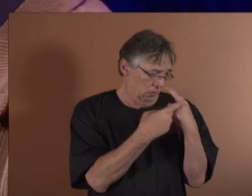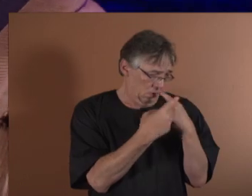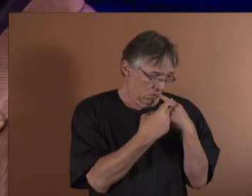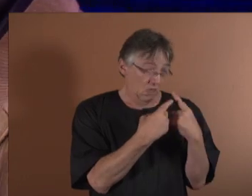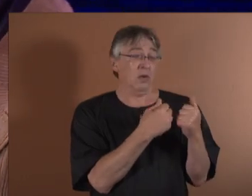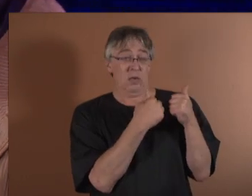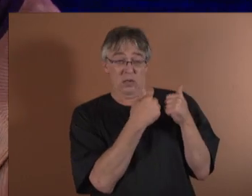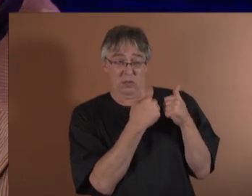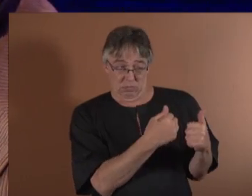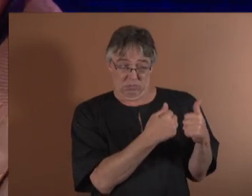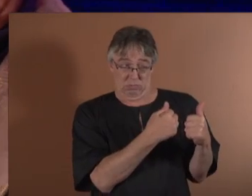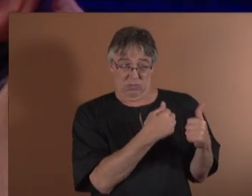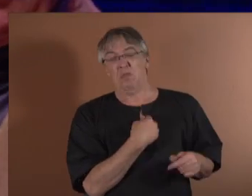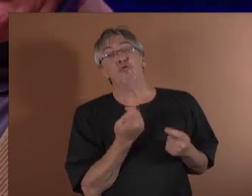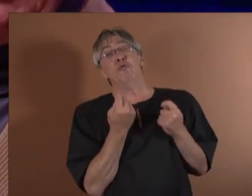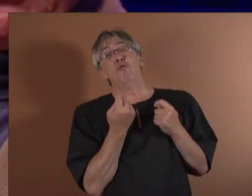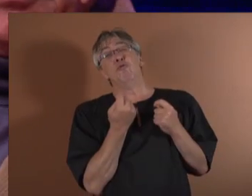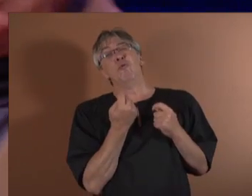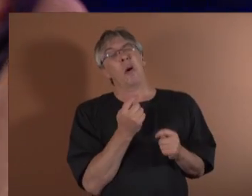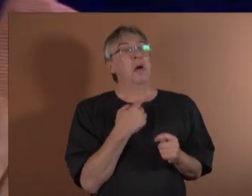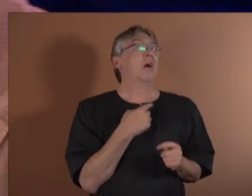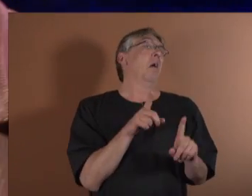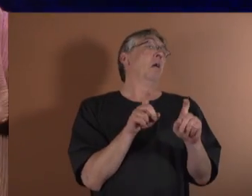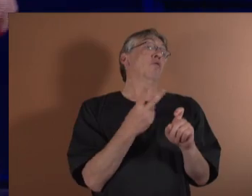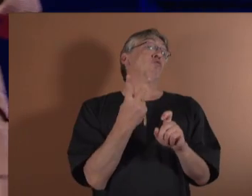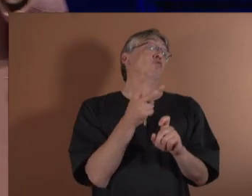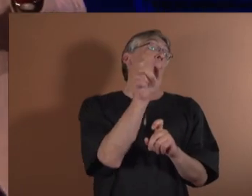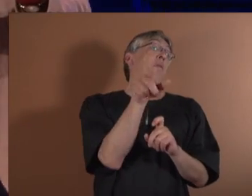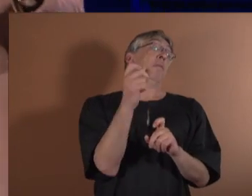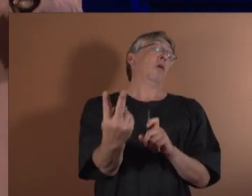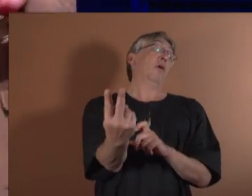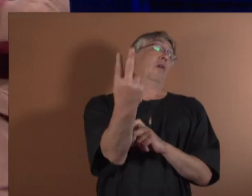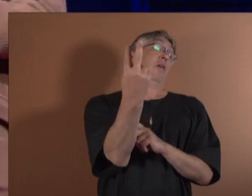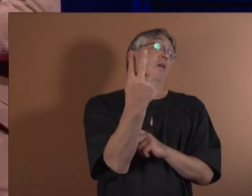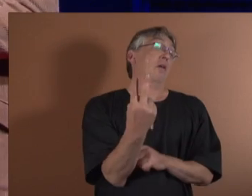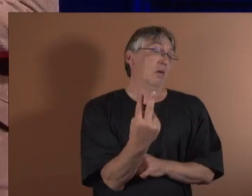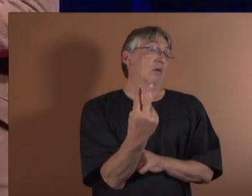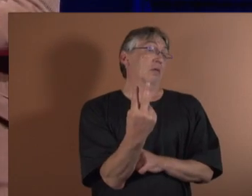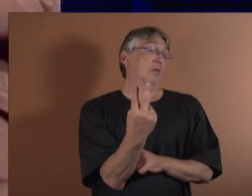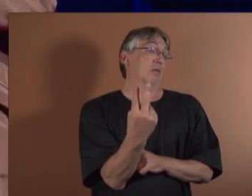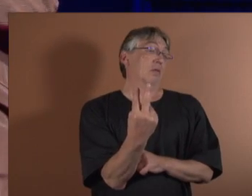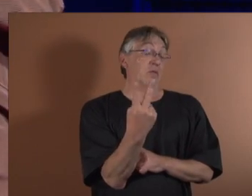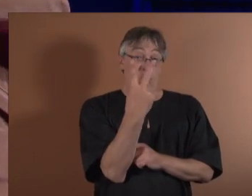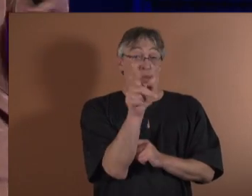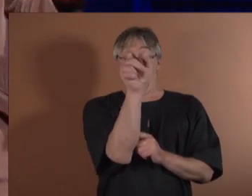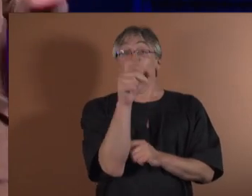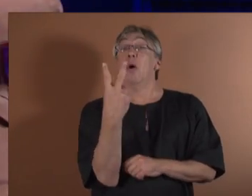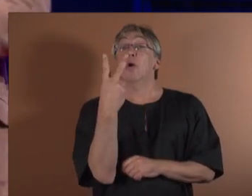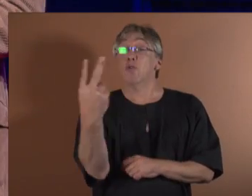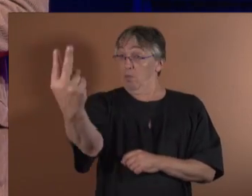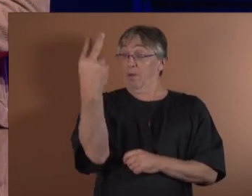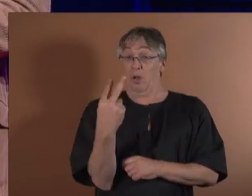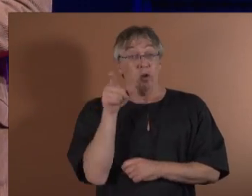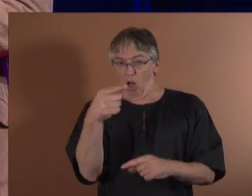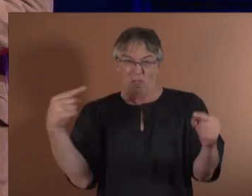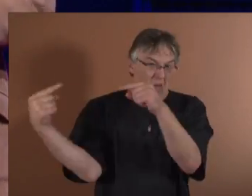I used it with two people that used it together to get agreement about who to invite to their wedding. And lots of things in